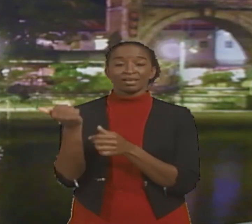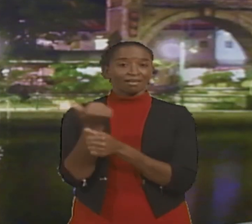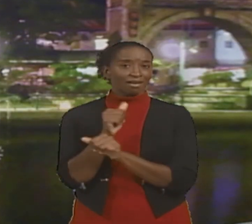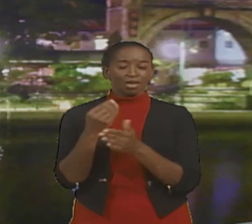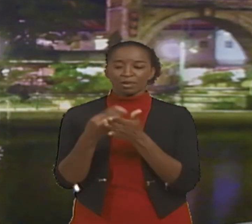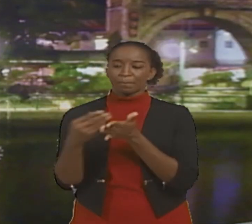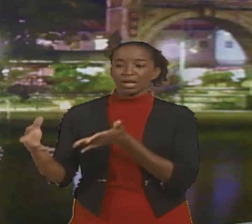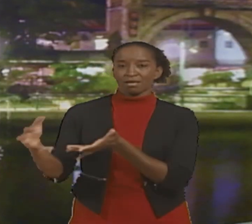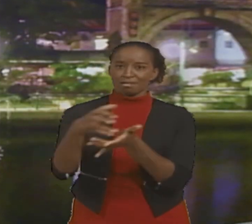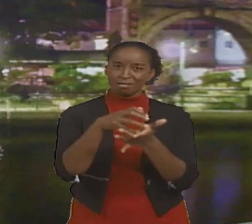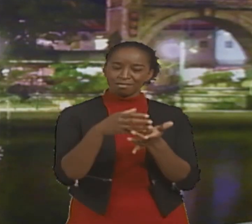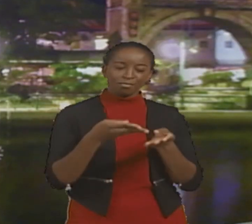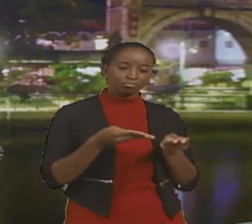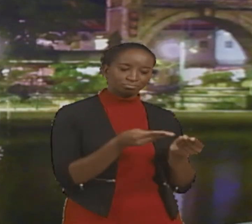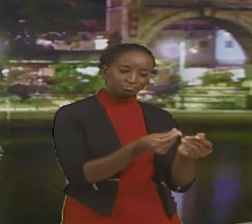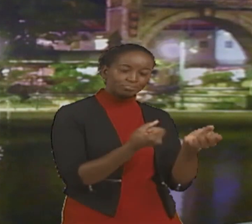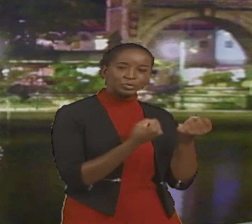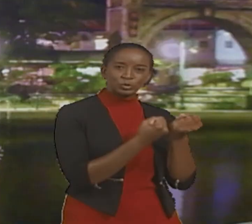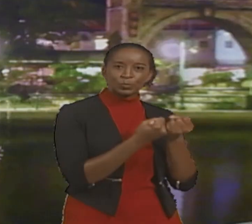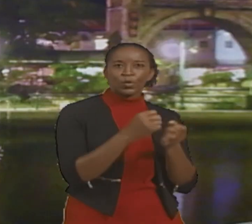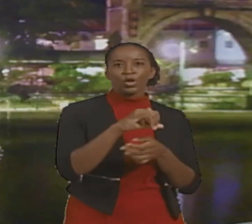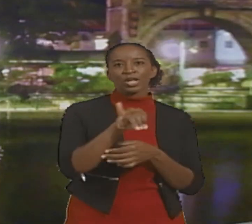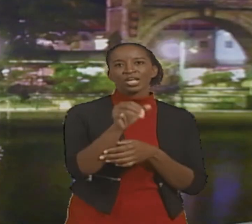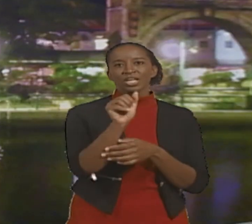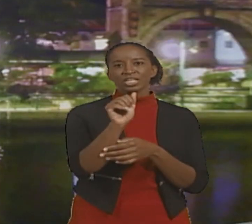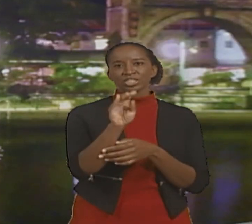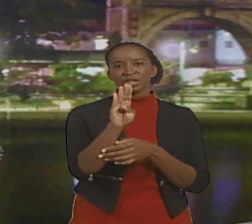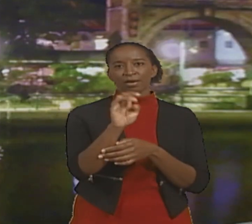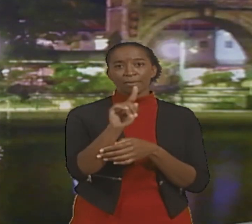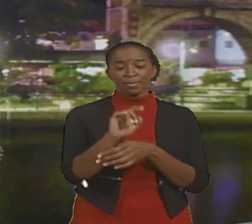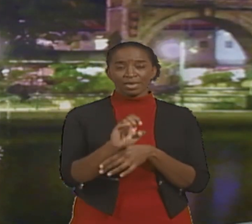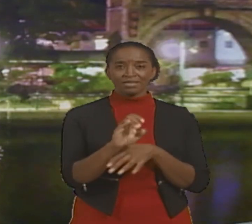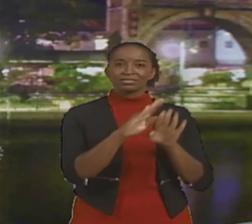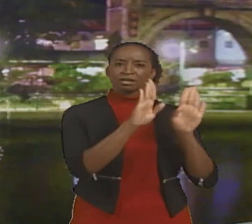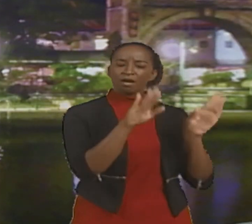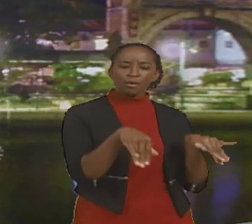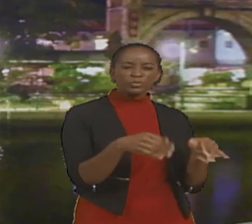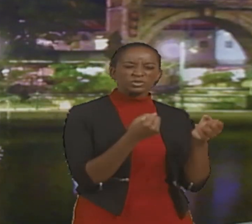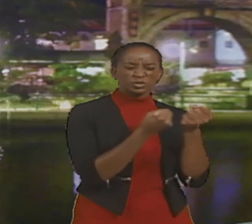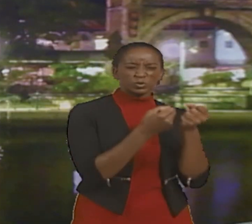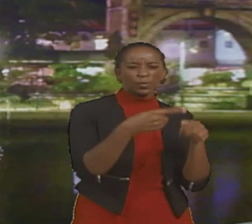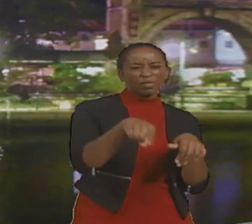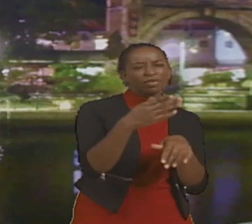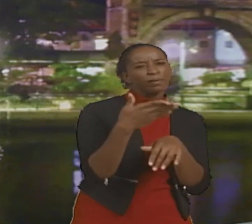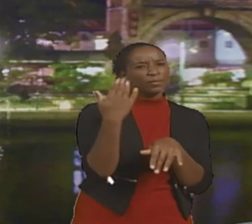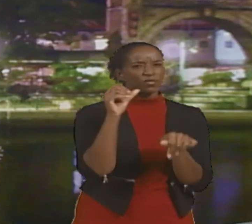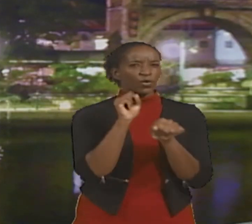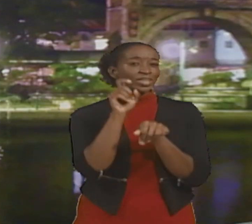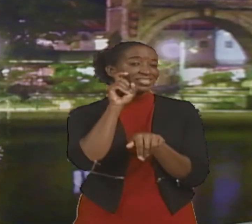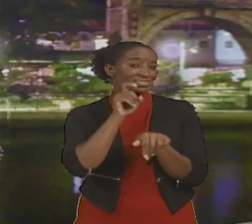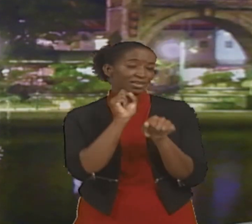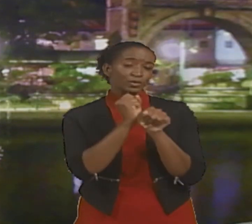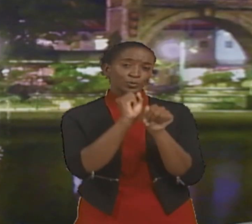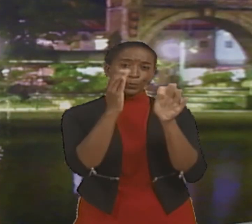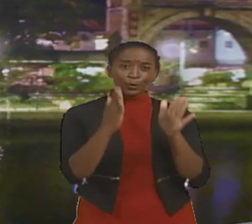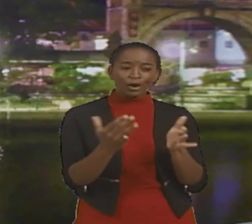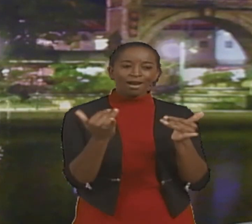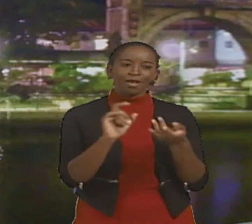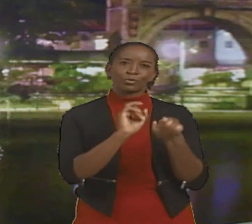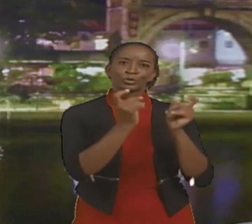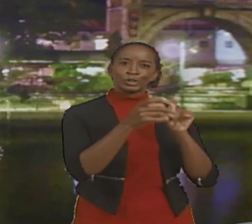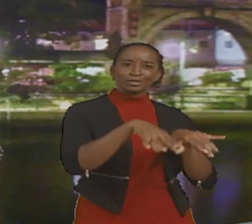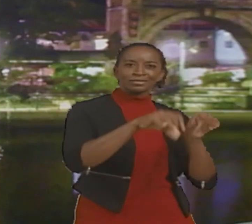help ex-sex workers transition through vocational training. According to organizer of the event, Patrice Da Costa